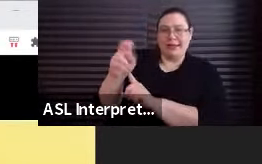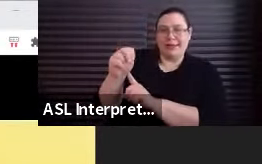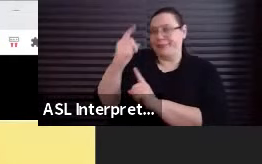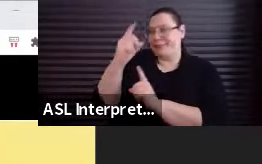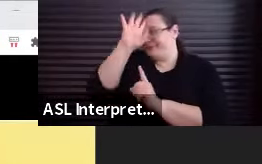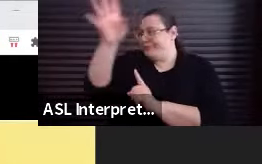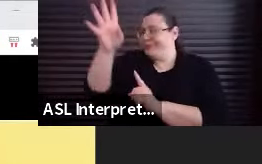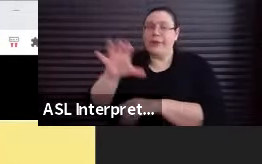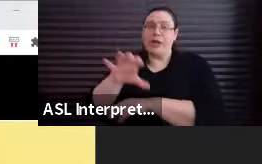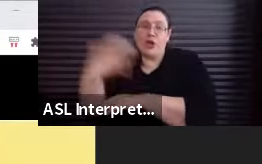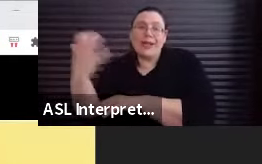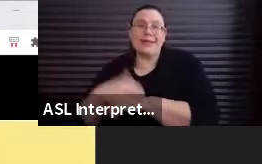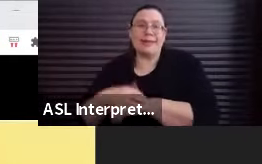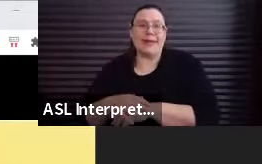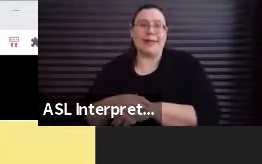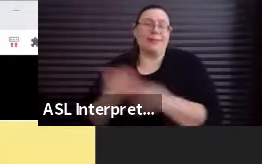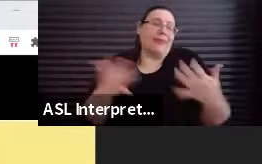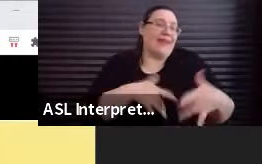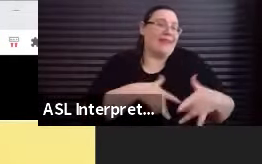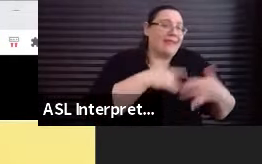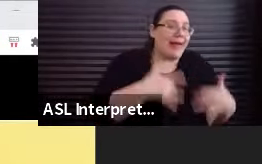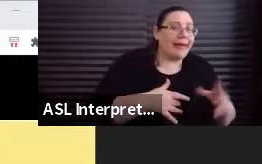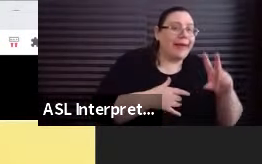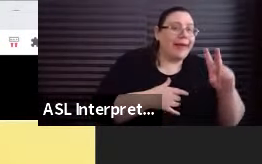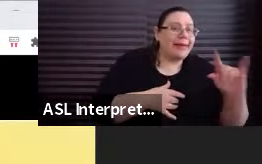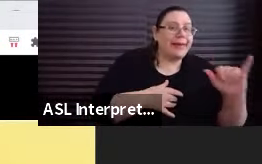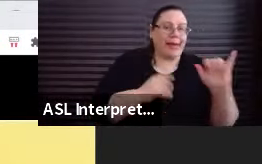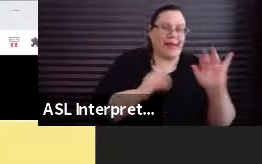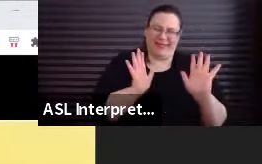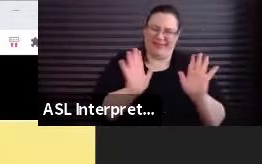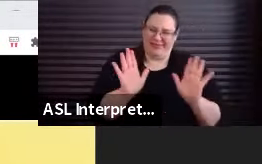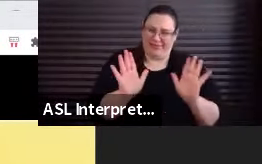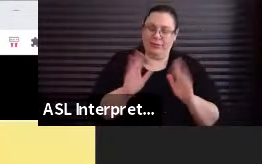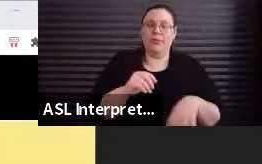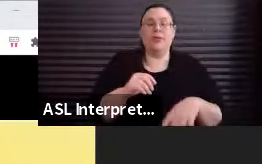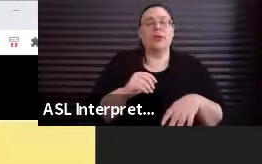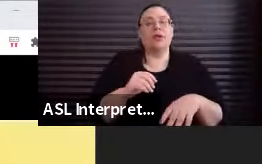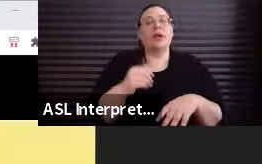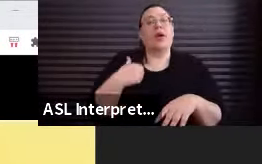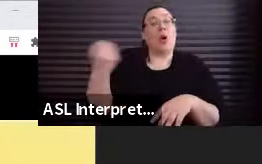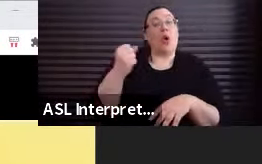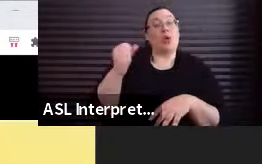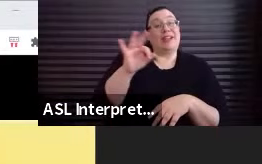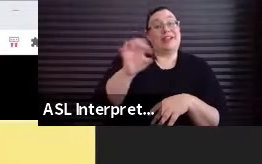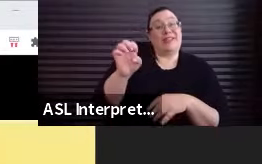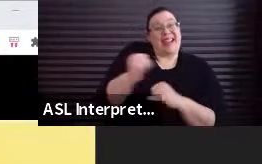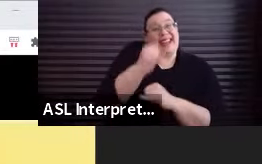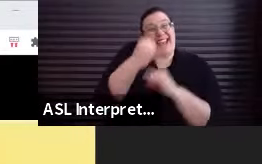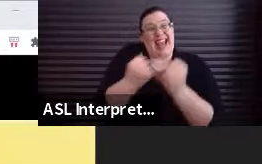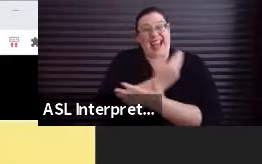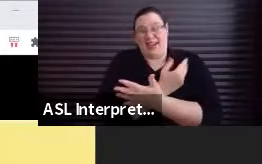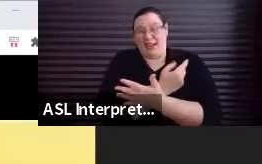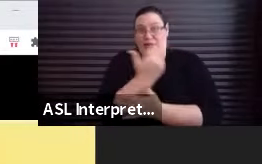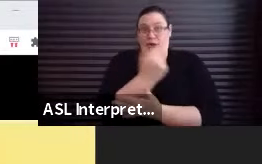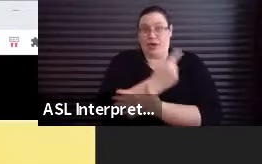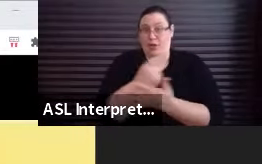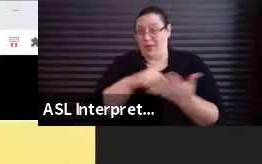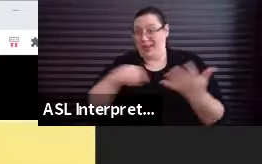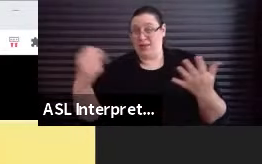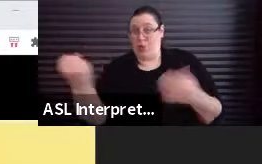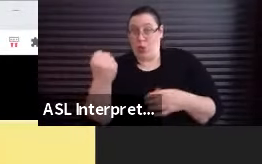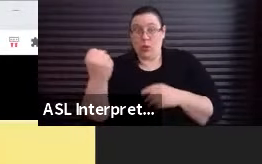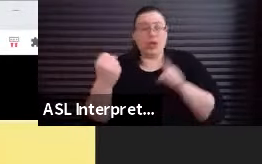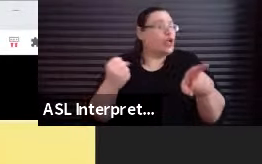or Valentine's Day. They pay a holding fee at the end of the 13 weeks, but it doesn't actually hold you to